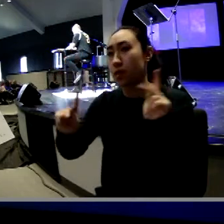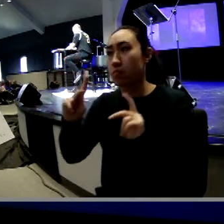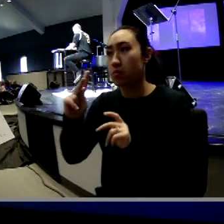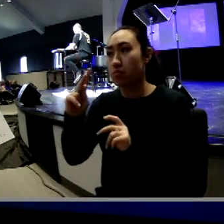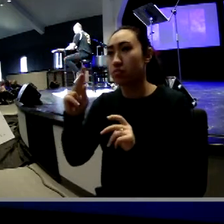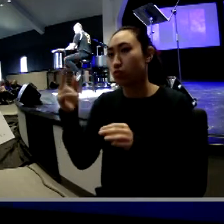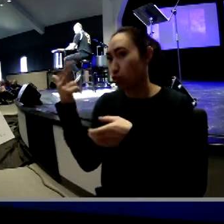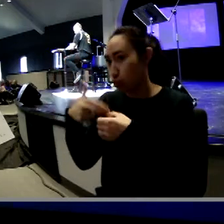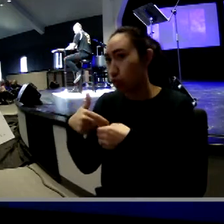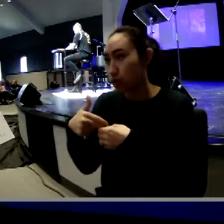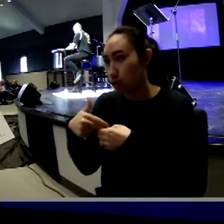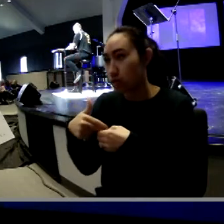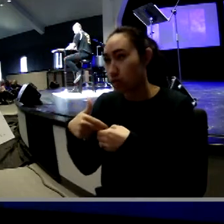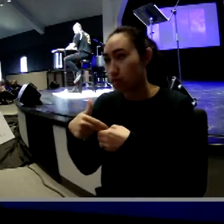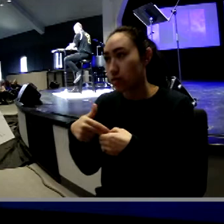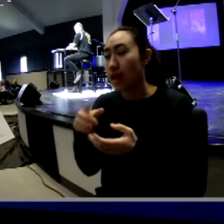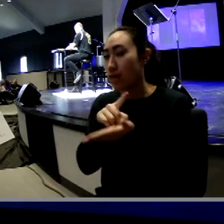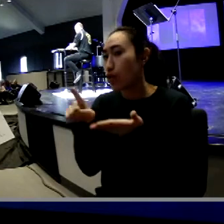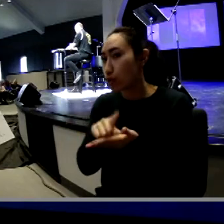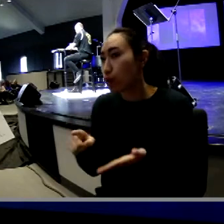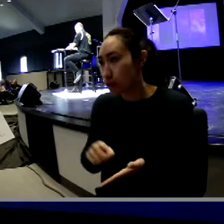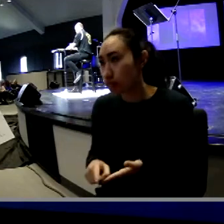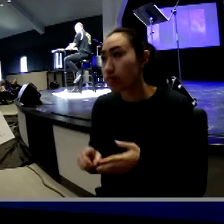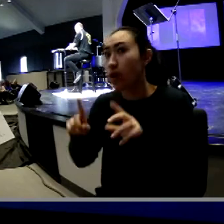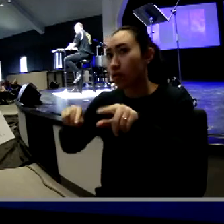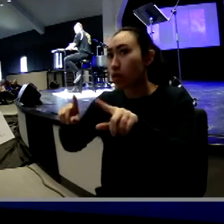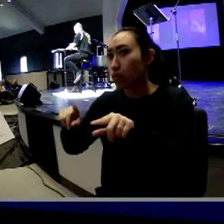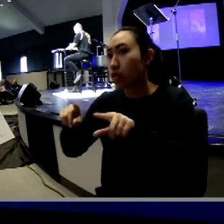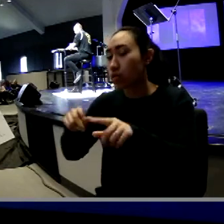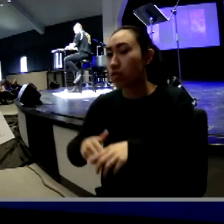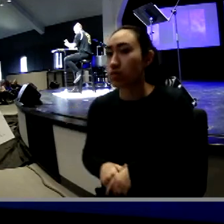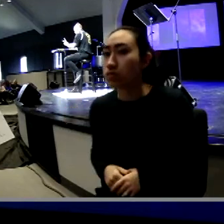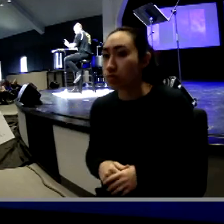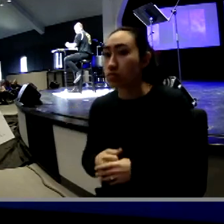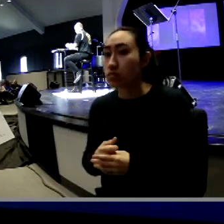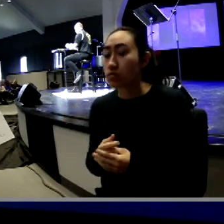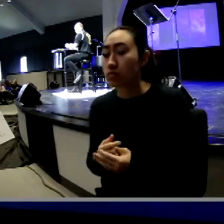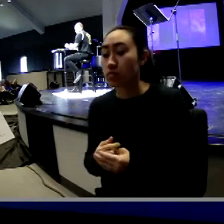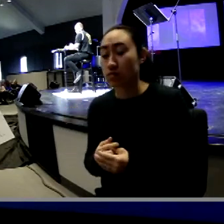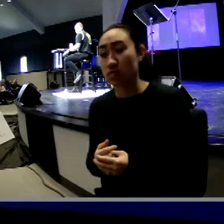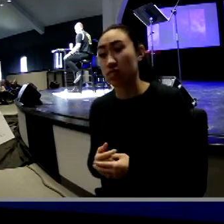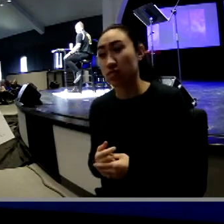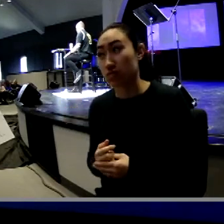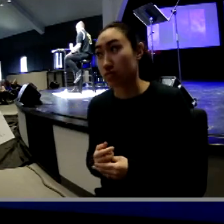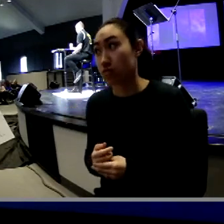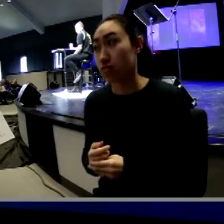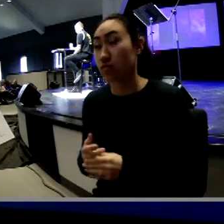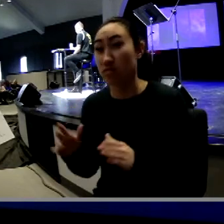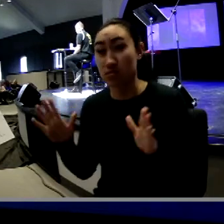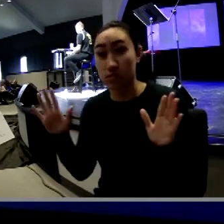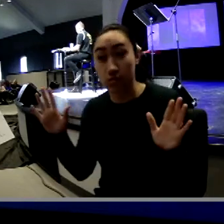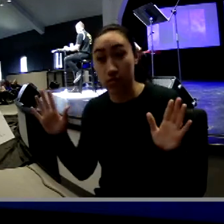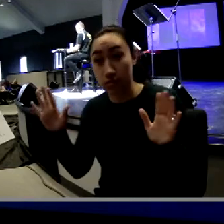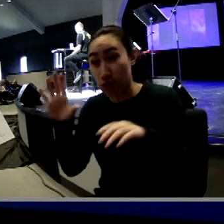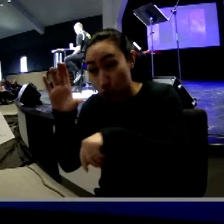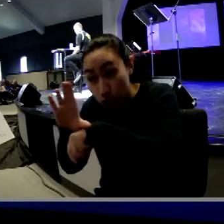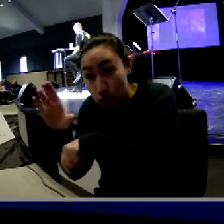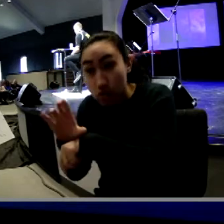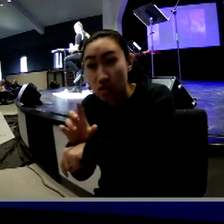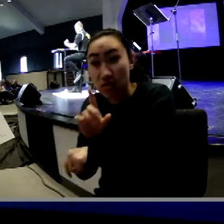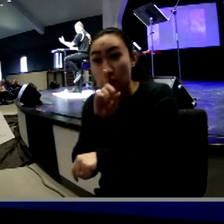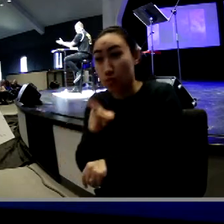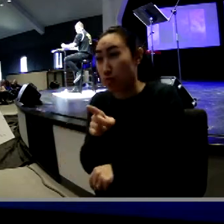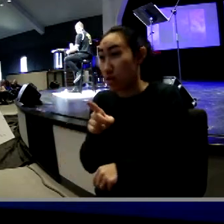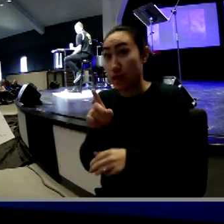in half. Dropping in each fact study, the median worship centers service